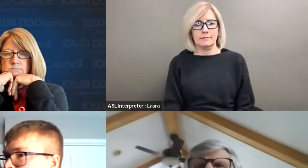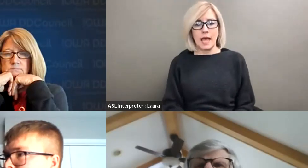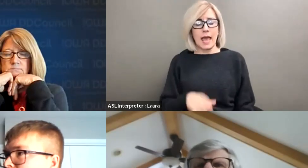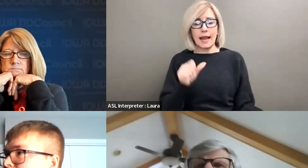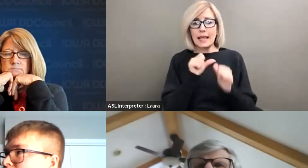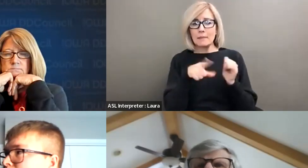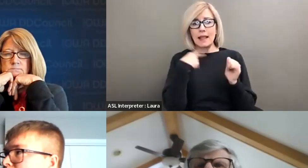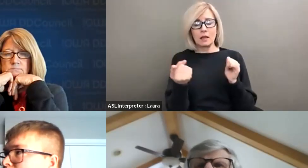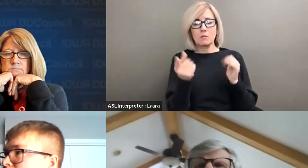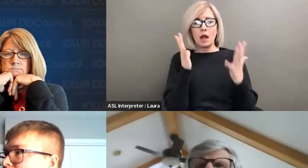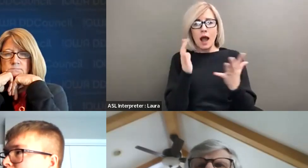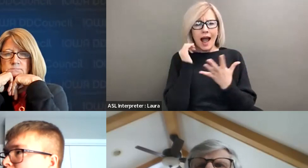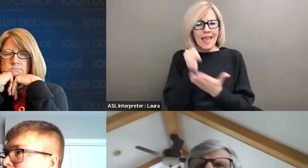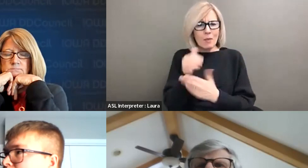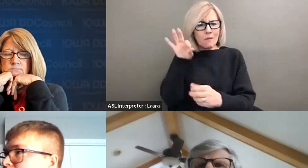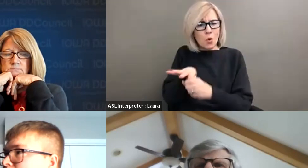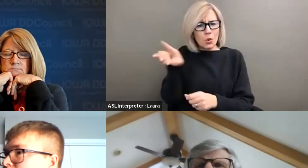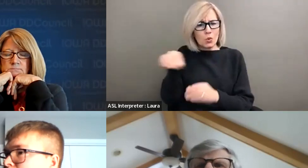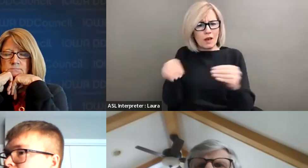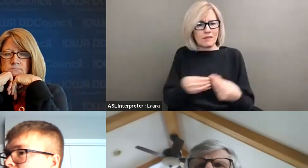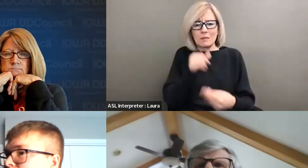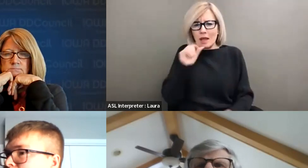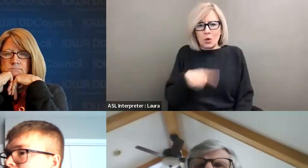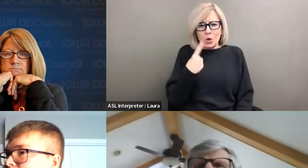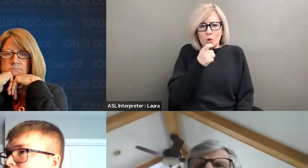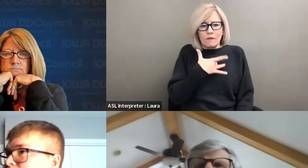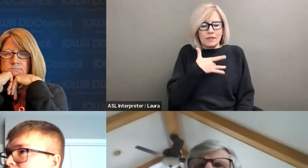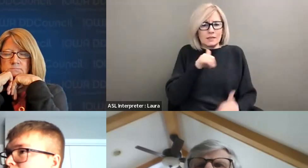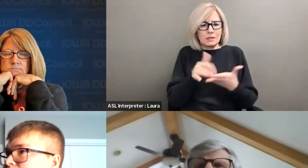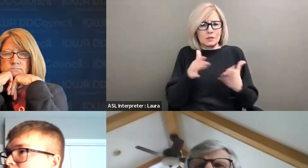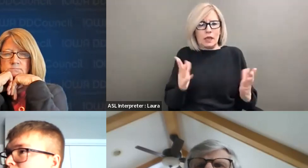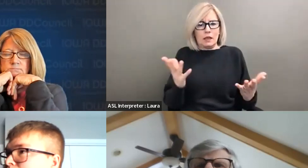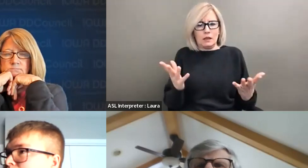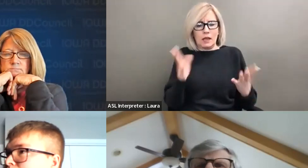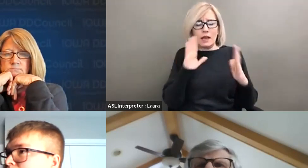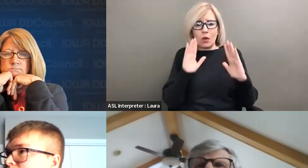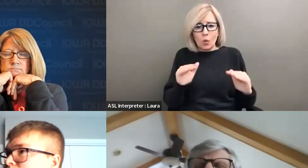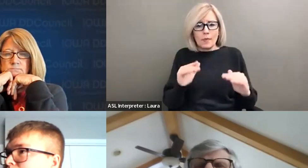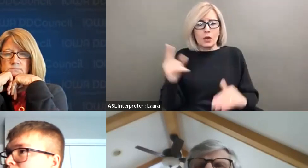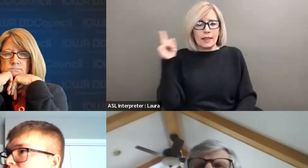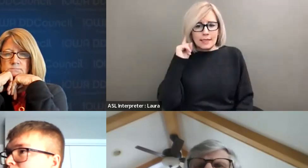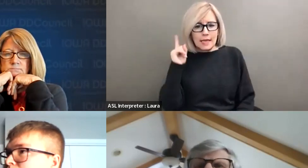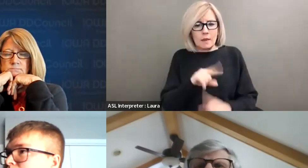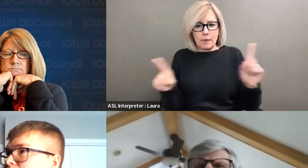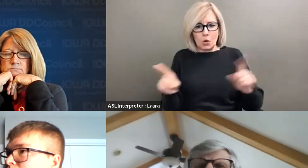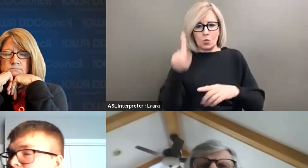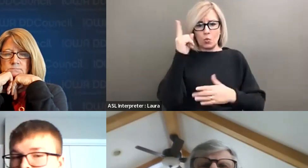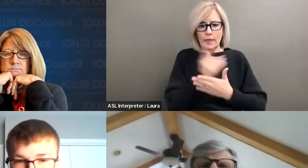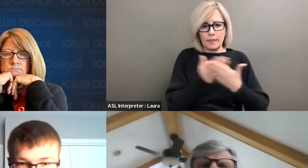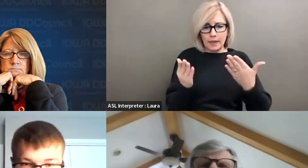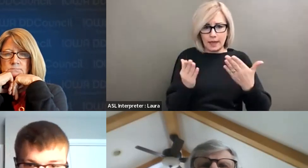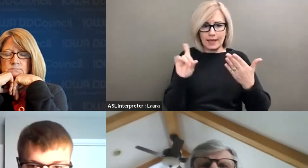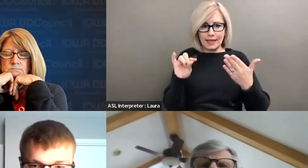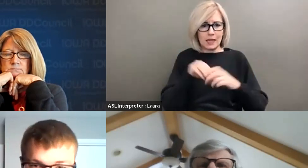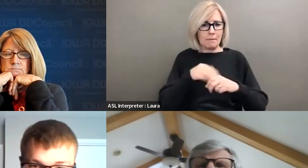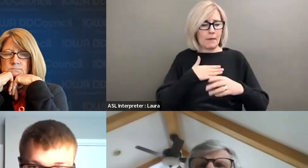them, I helped put you in office. I'm not the only one that feels this way, you know, and I hope it's resonating. But one thing I did in my community, which I'm starting